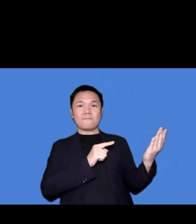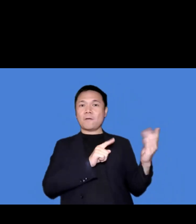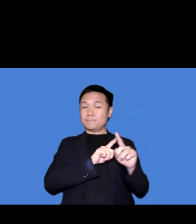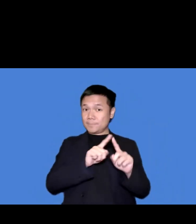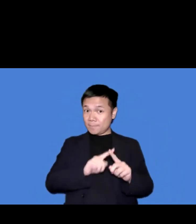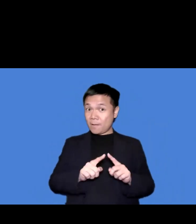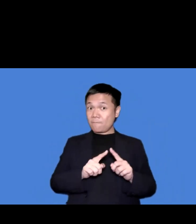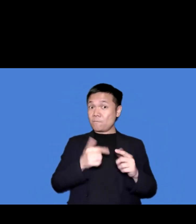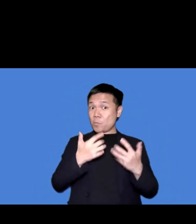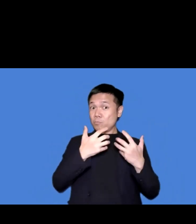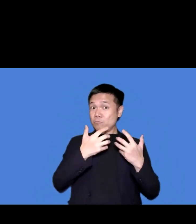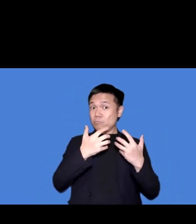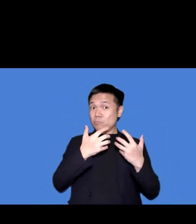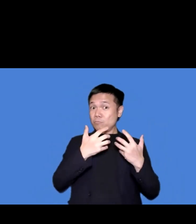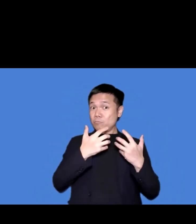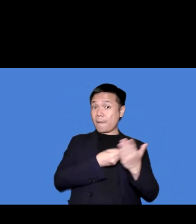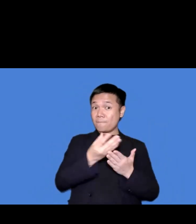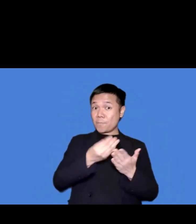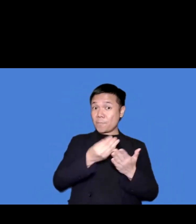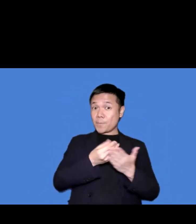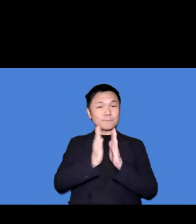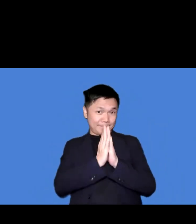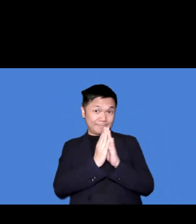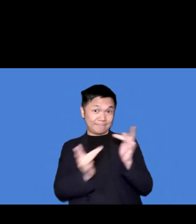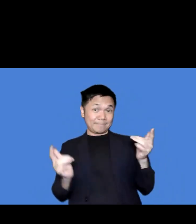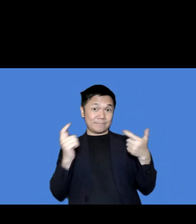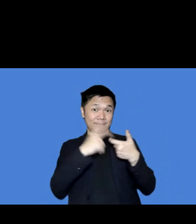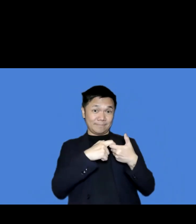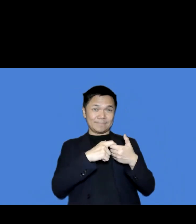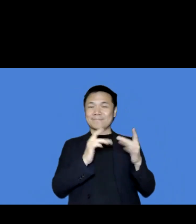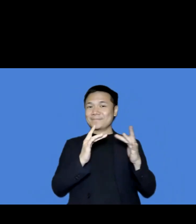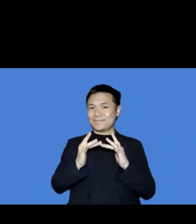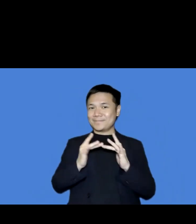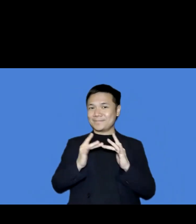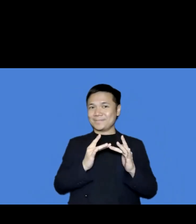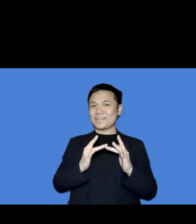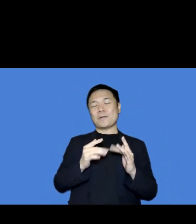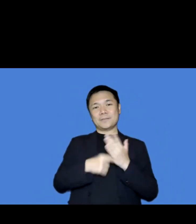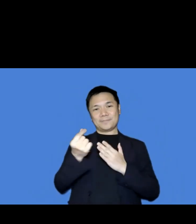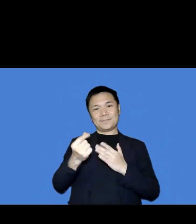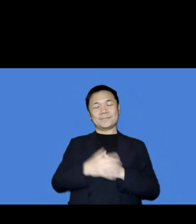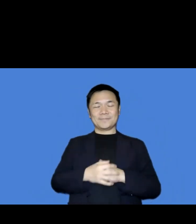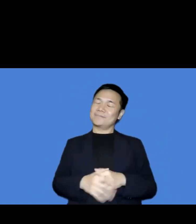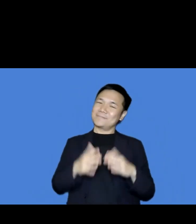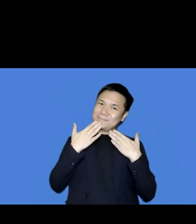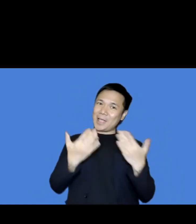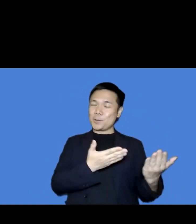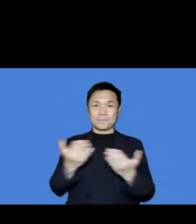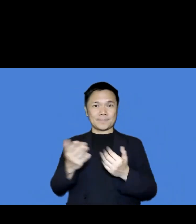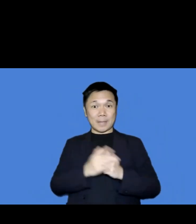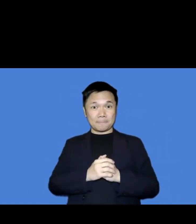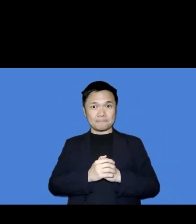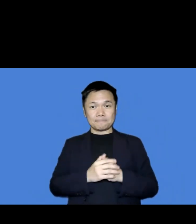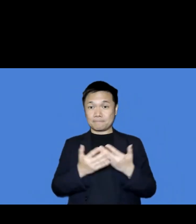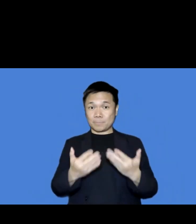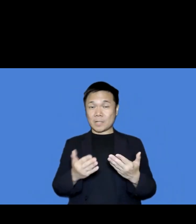please do subscribe to the monthly newsletter. And thank you so much for joining. I'm going to request